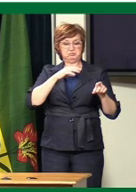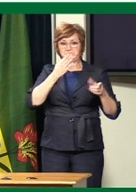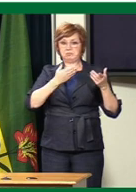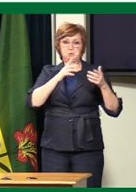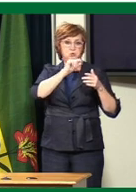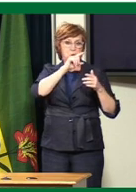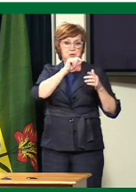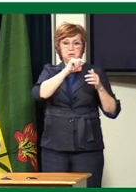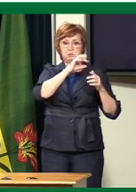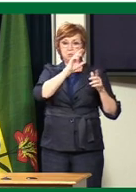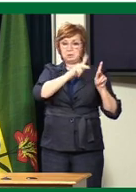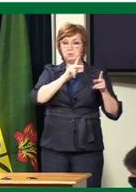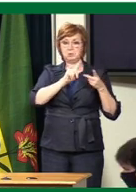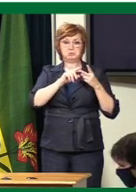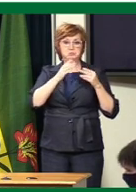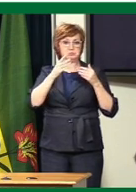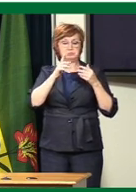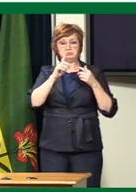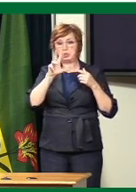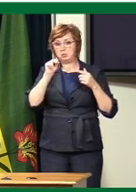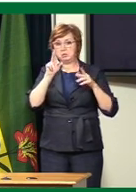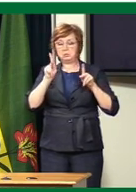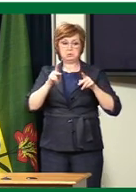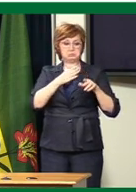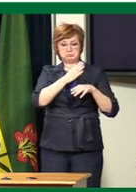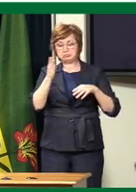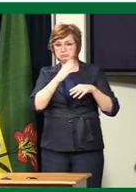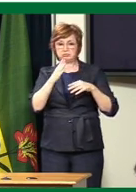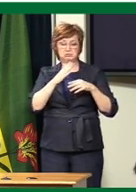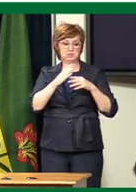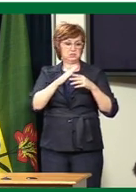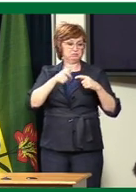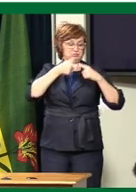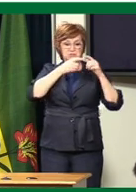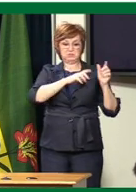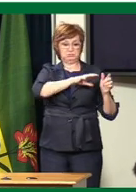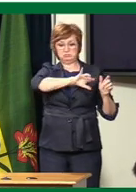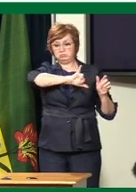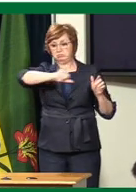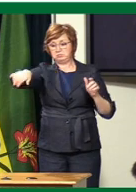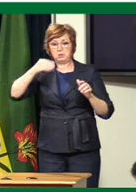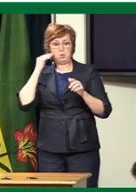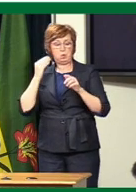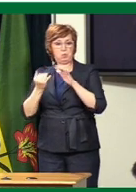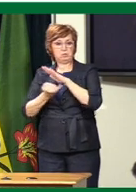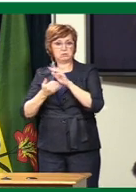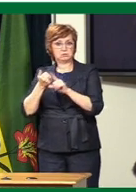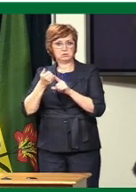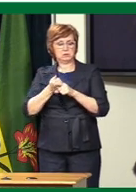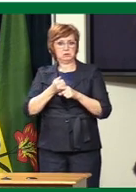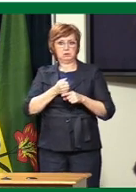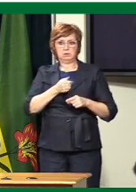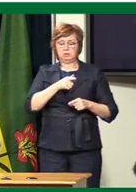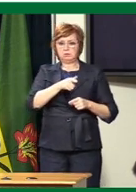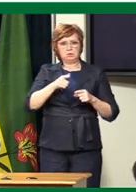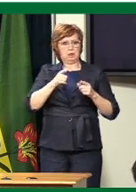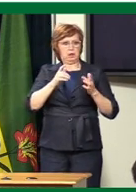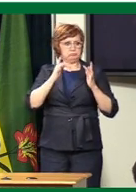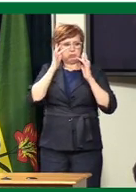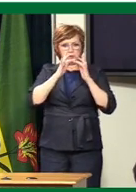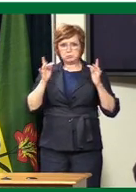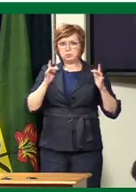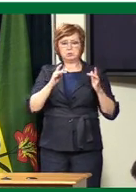completely debilitate them with respect to providing any services at all. Some small good news is